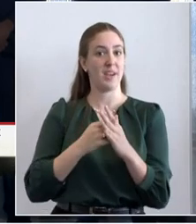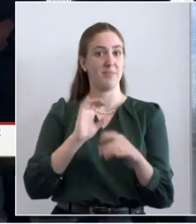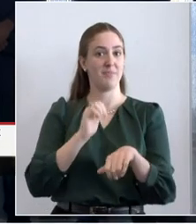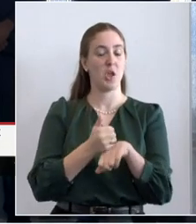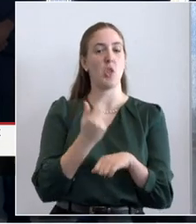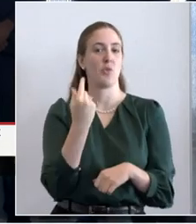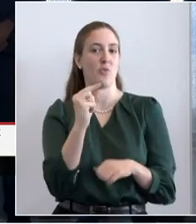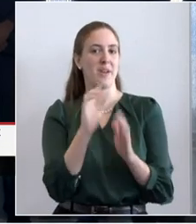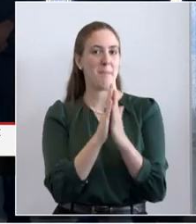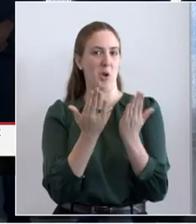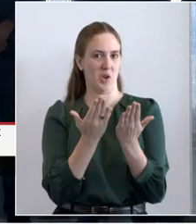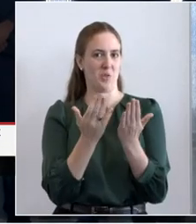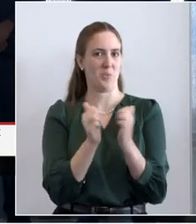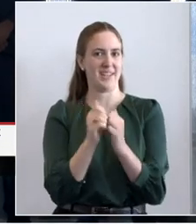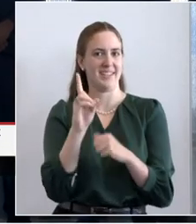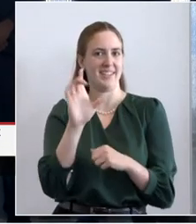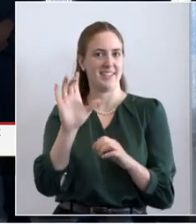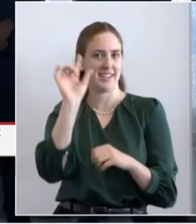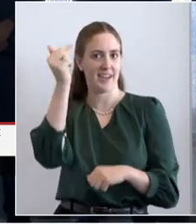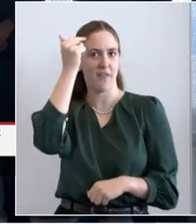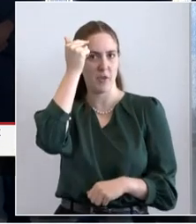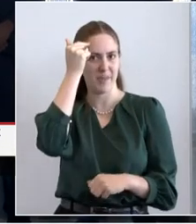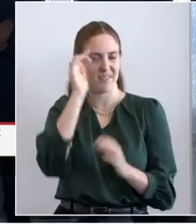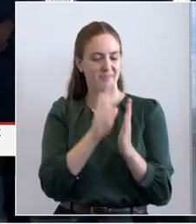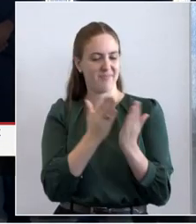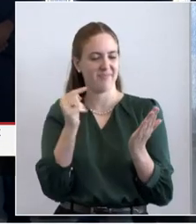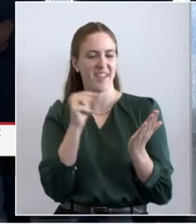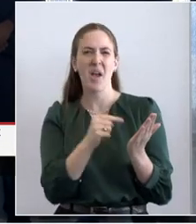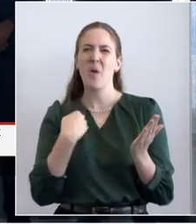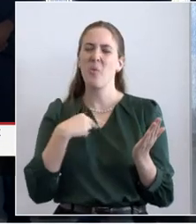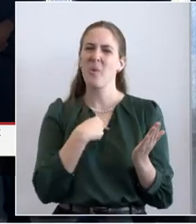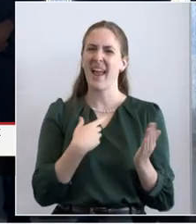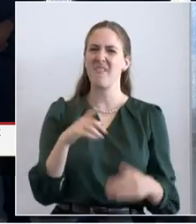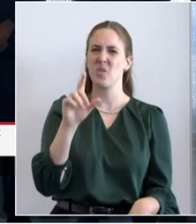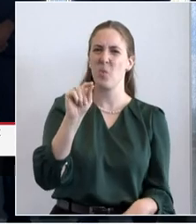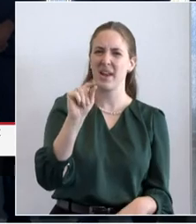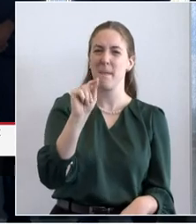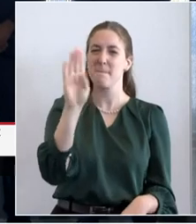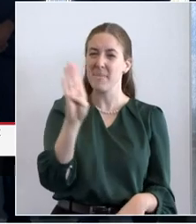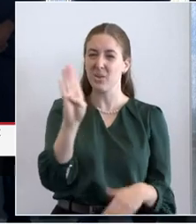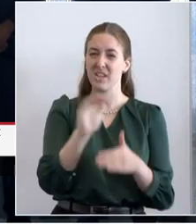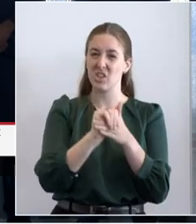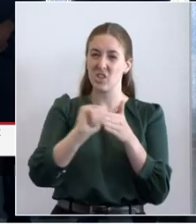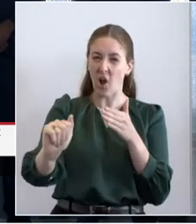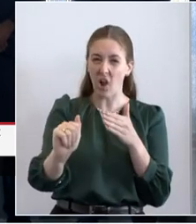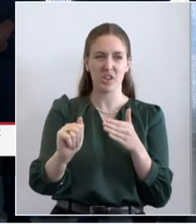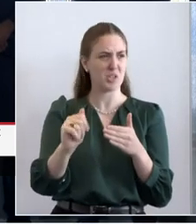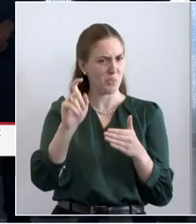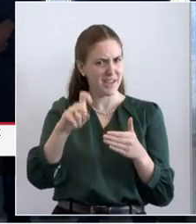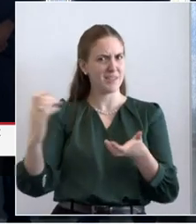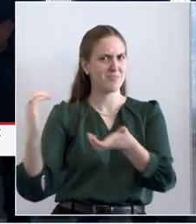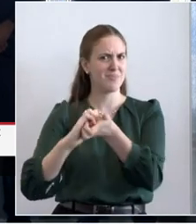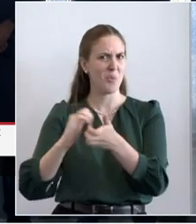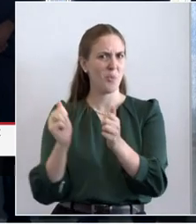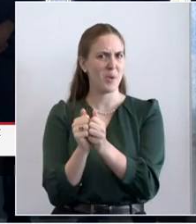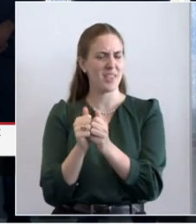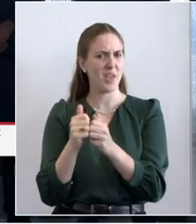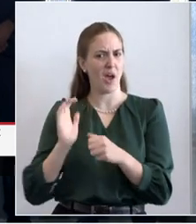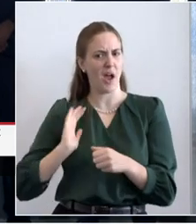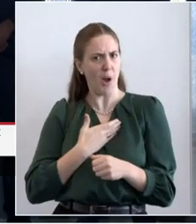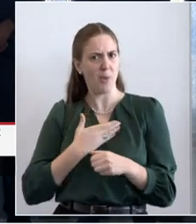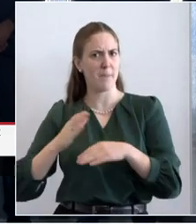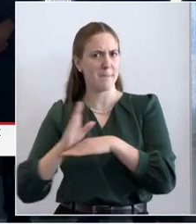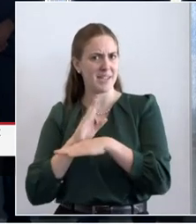government that said to all of our agencies, look, we're a $20 billion enterprise. We should be working with our businesses. We set